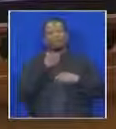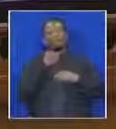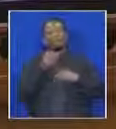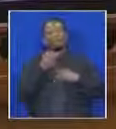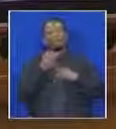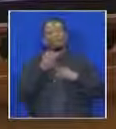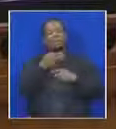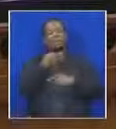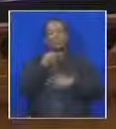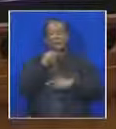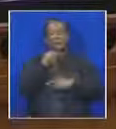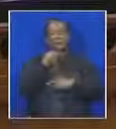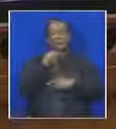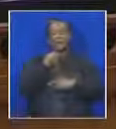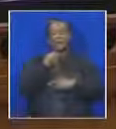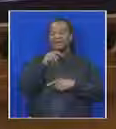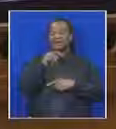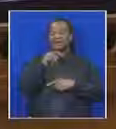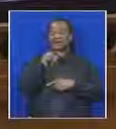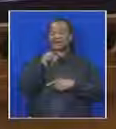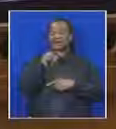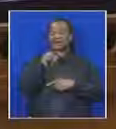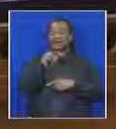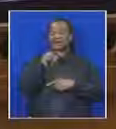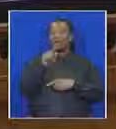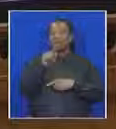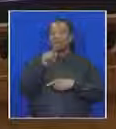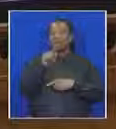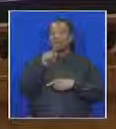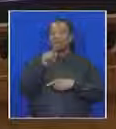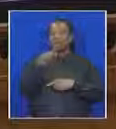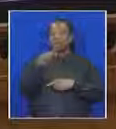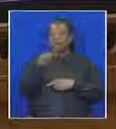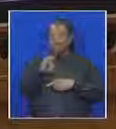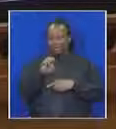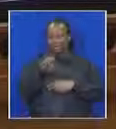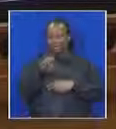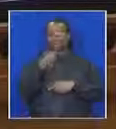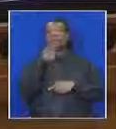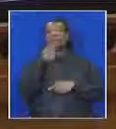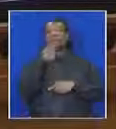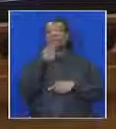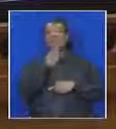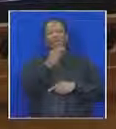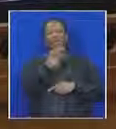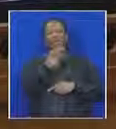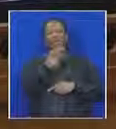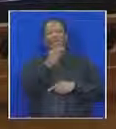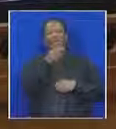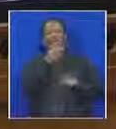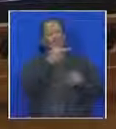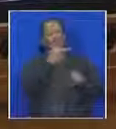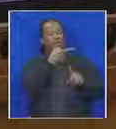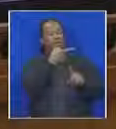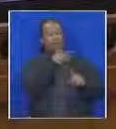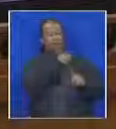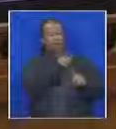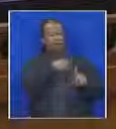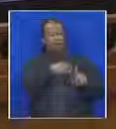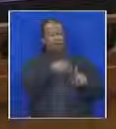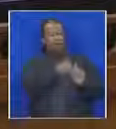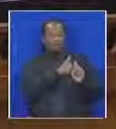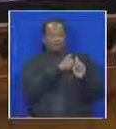of the ANC, who on the one hand calls for his leader to follow his conscience, yet his